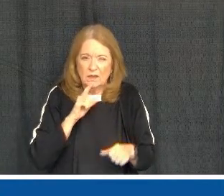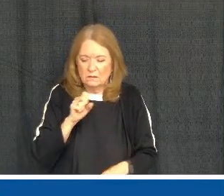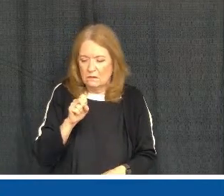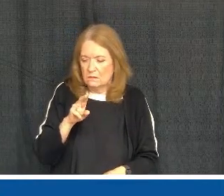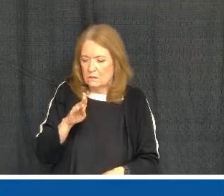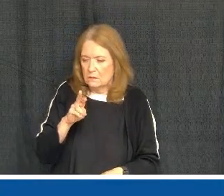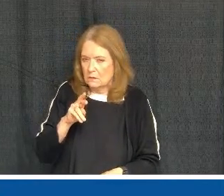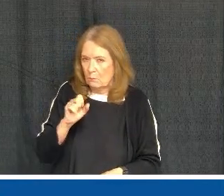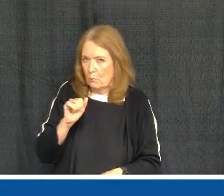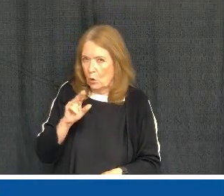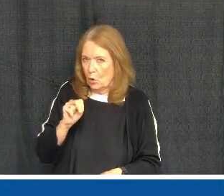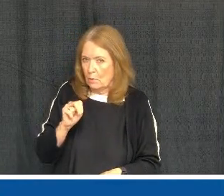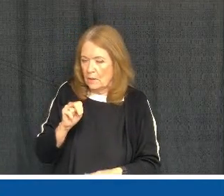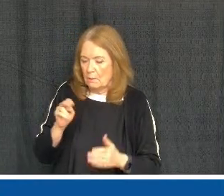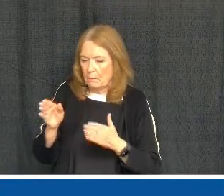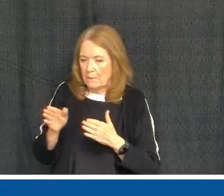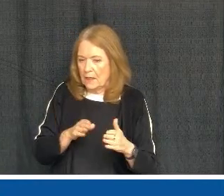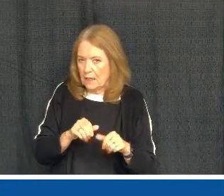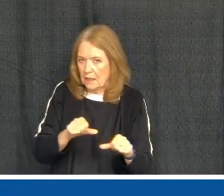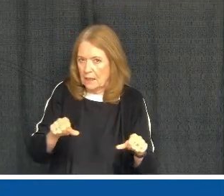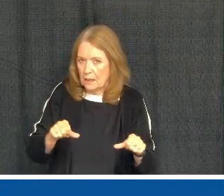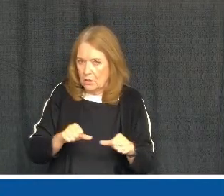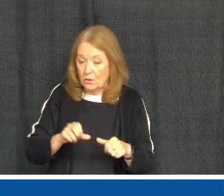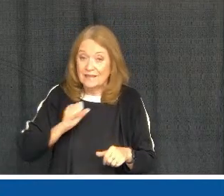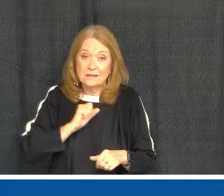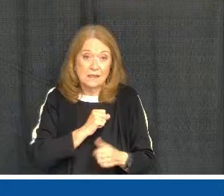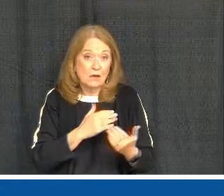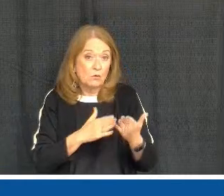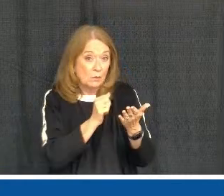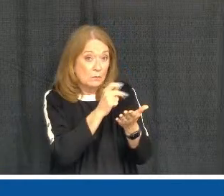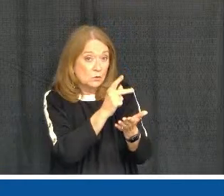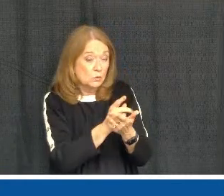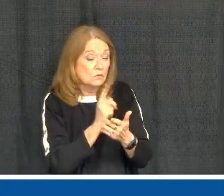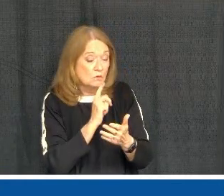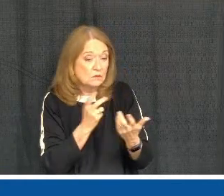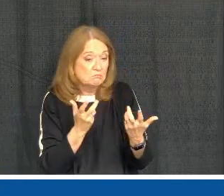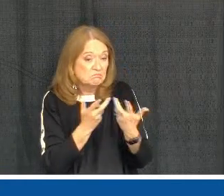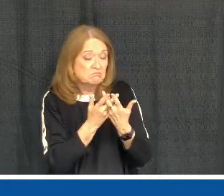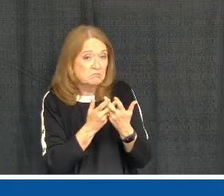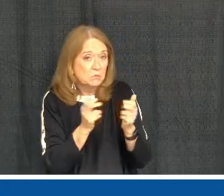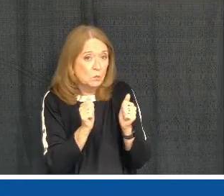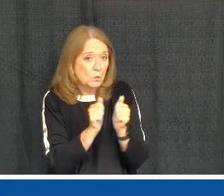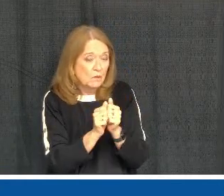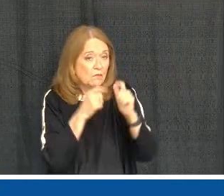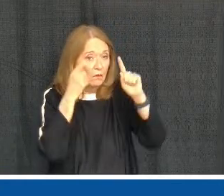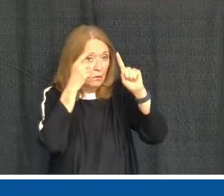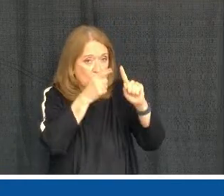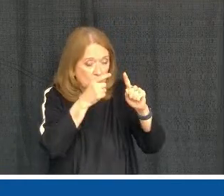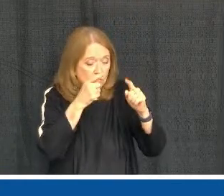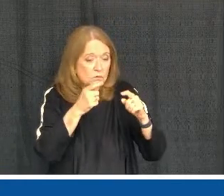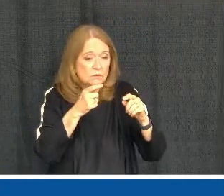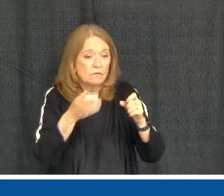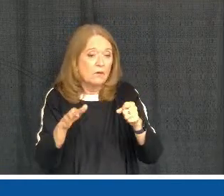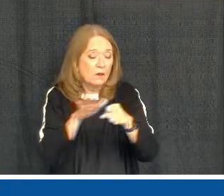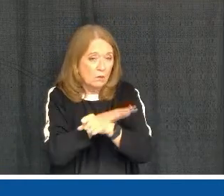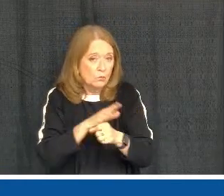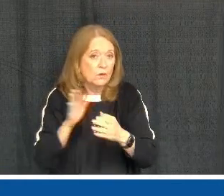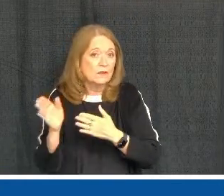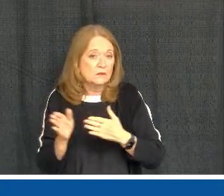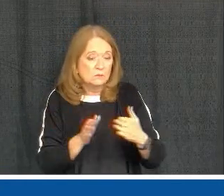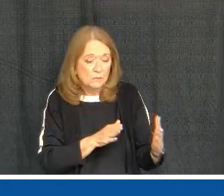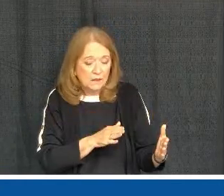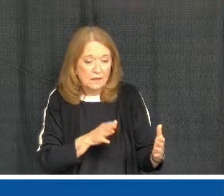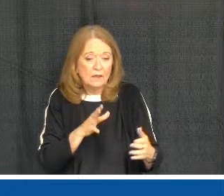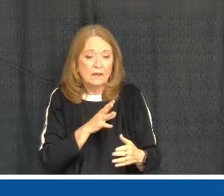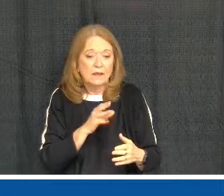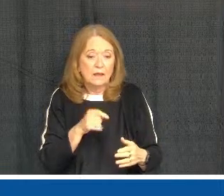land use. Staff does recommend approval. The request is consistent with the overall goals and objectives of the comprehensive plan. This parcel